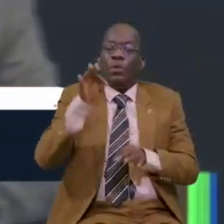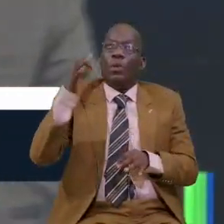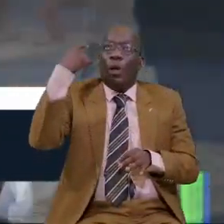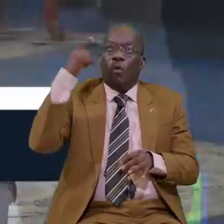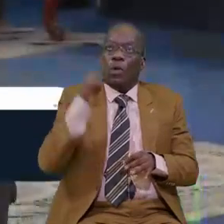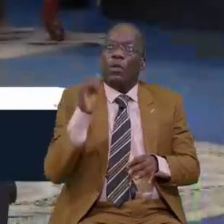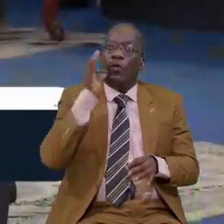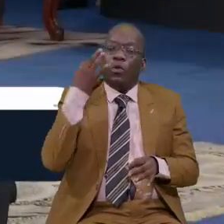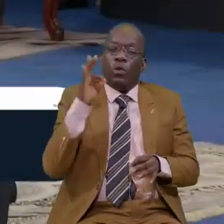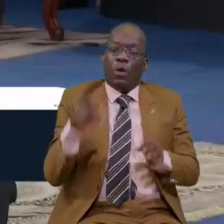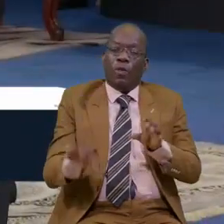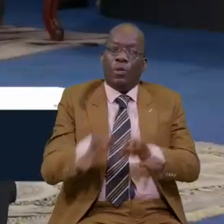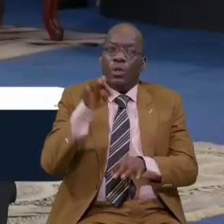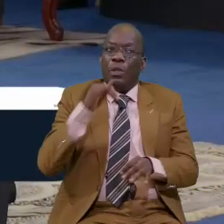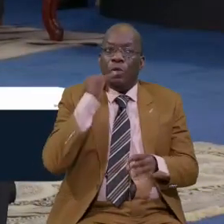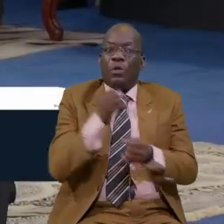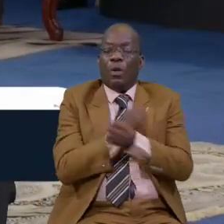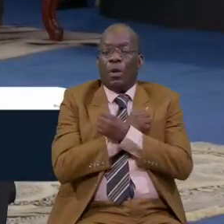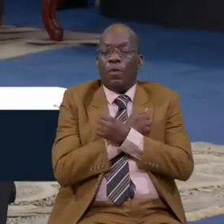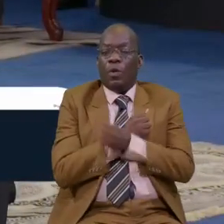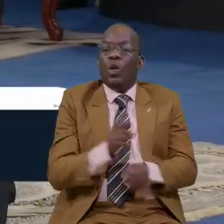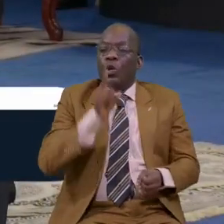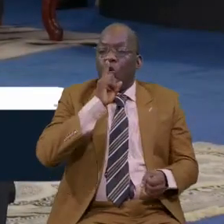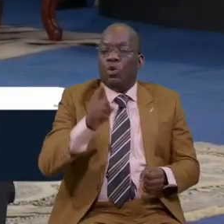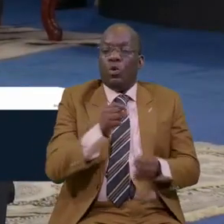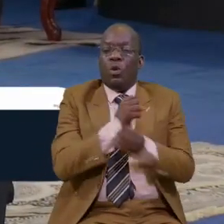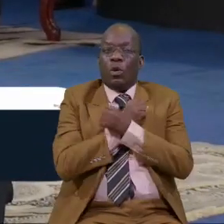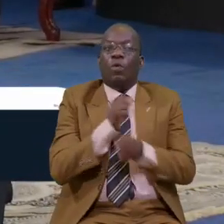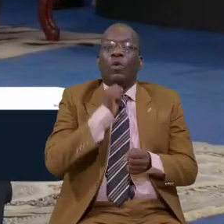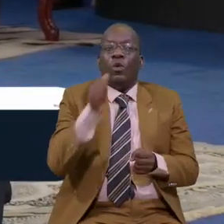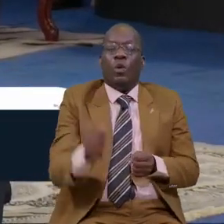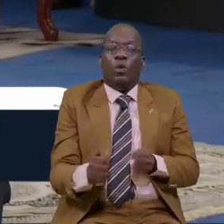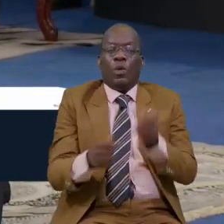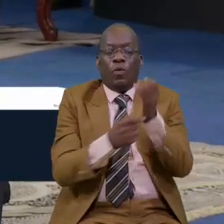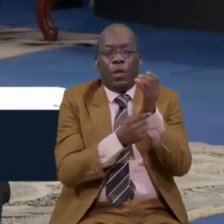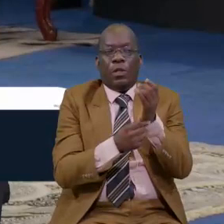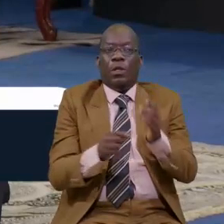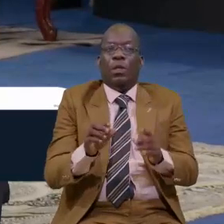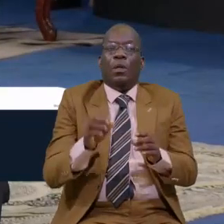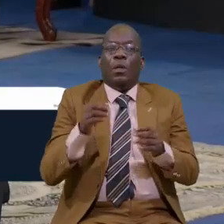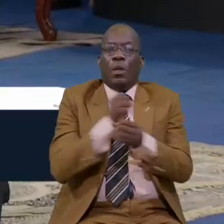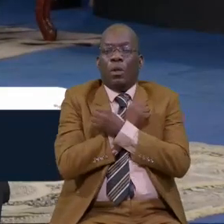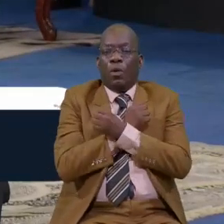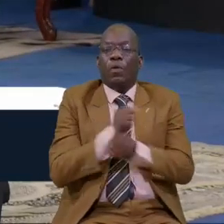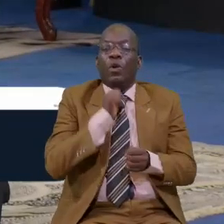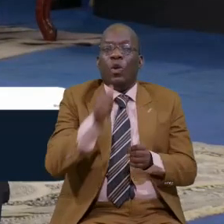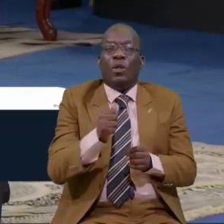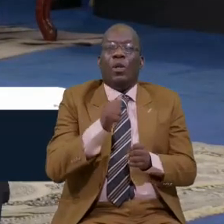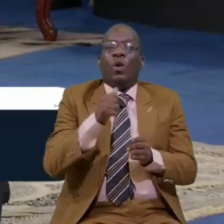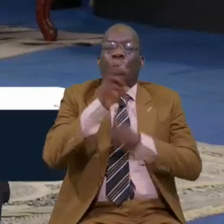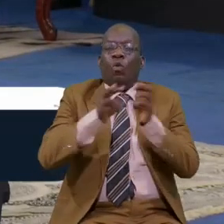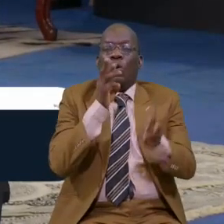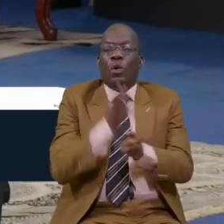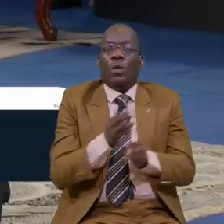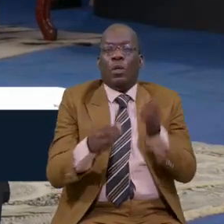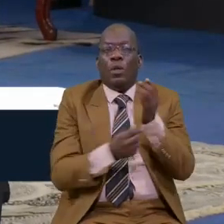Spirit is love, genuine love, not erotic love, not fleshly love, not